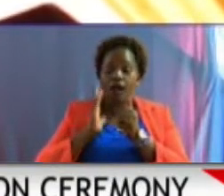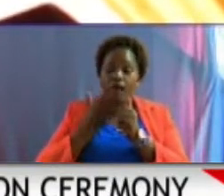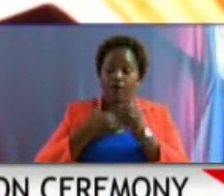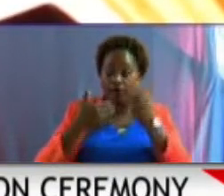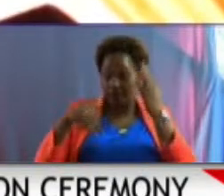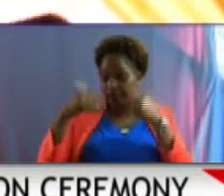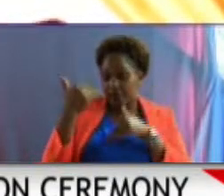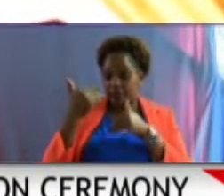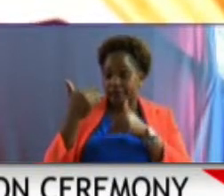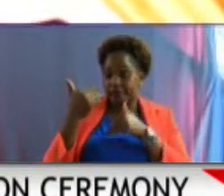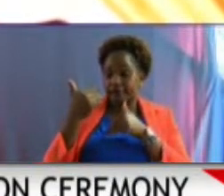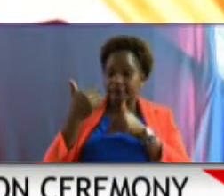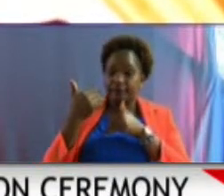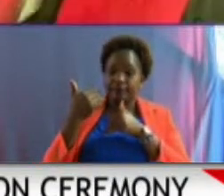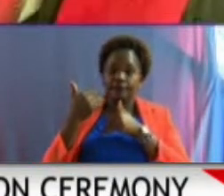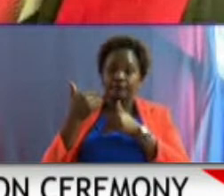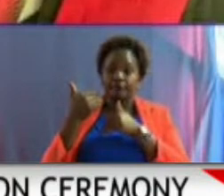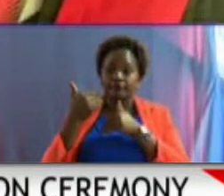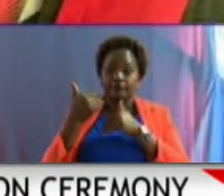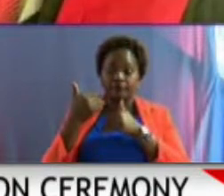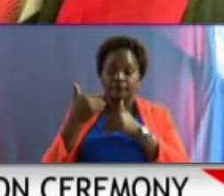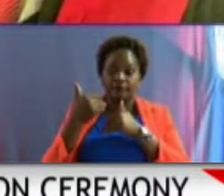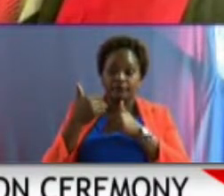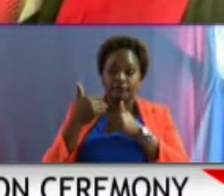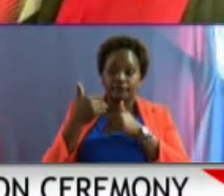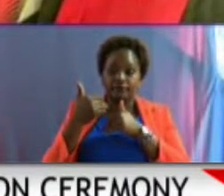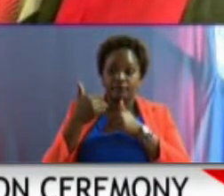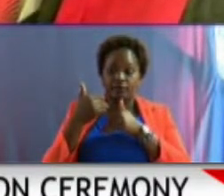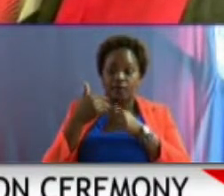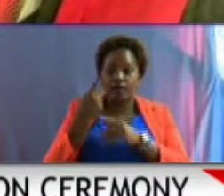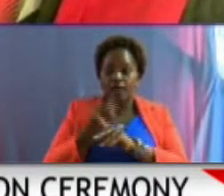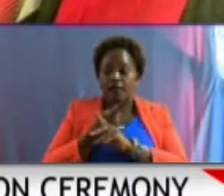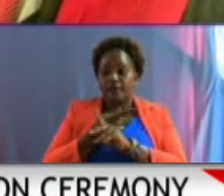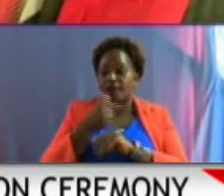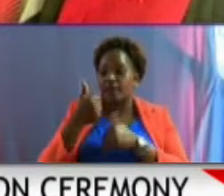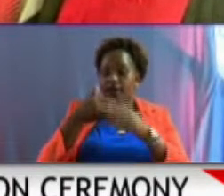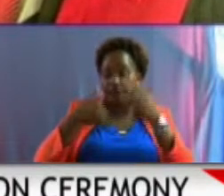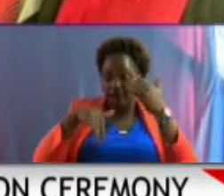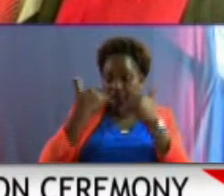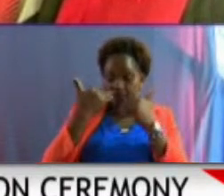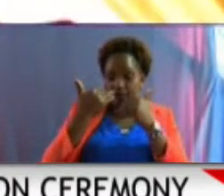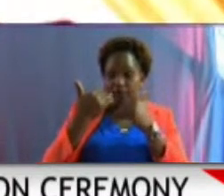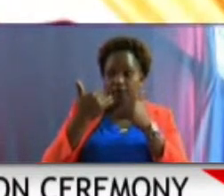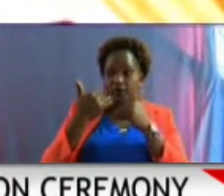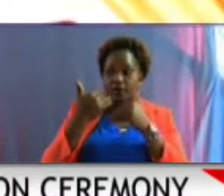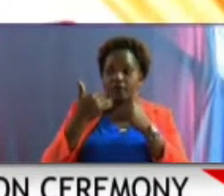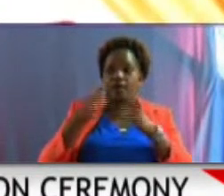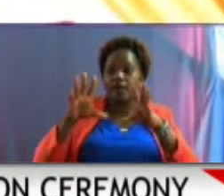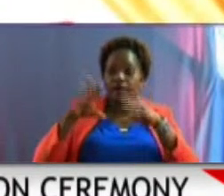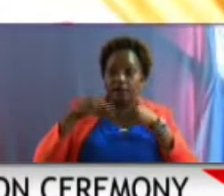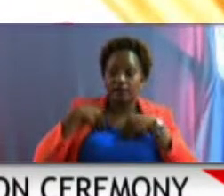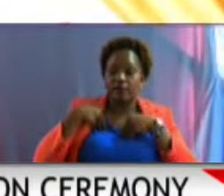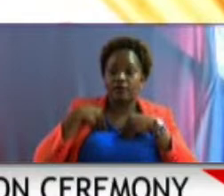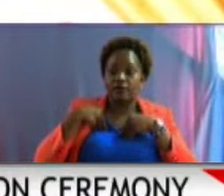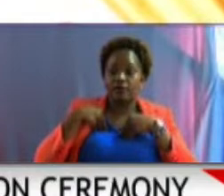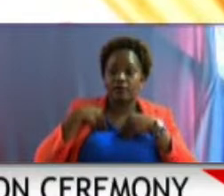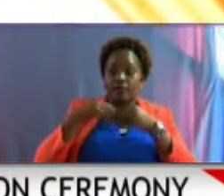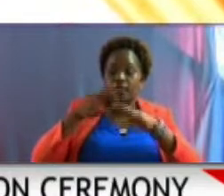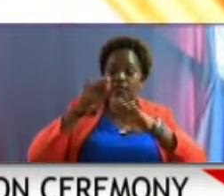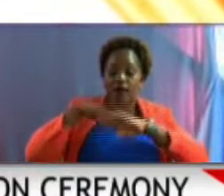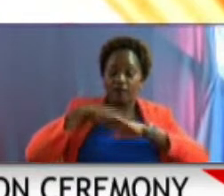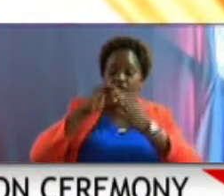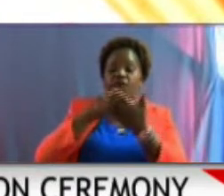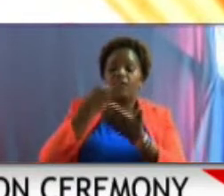university and a number of other universities have not received sufficient funds to